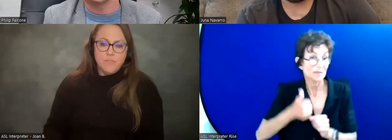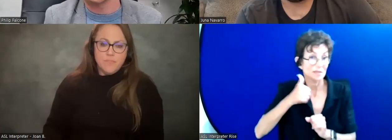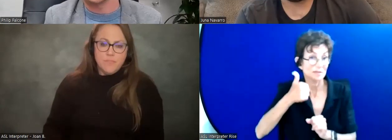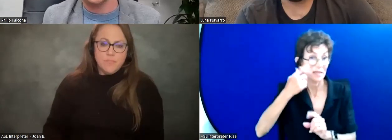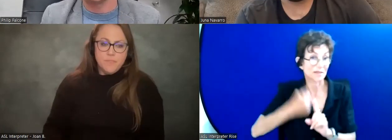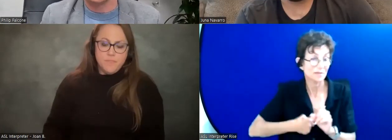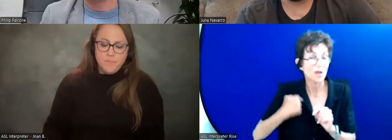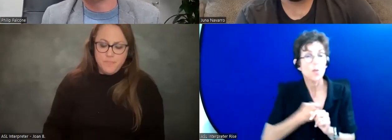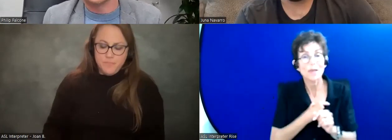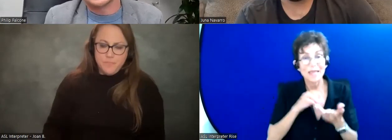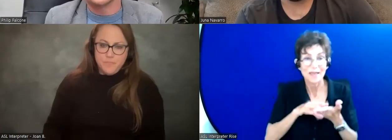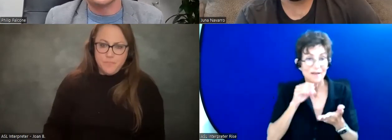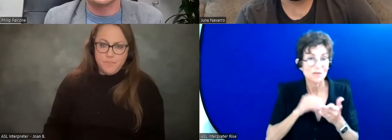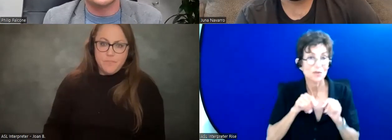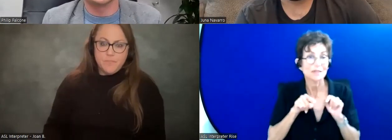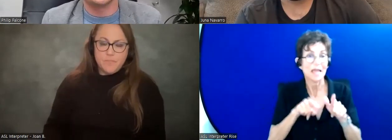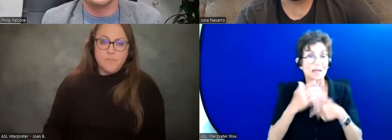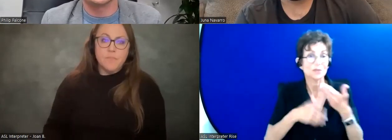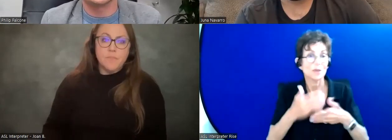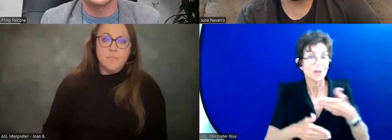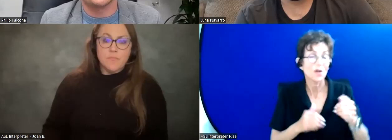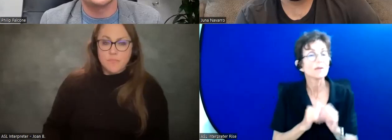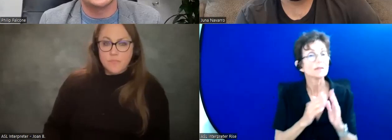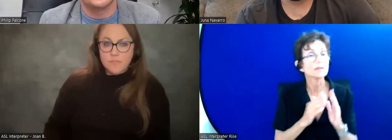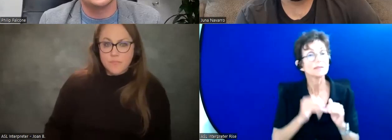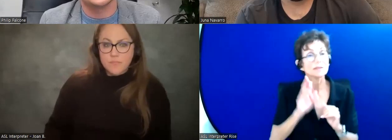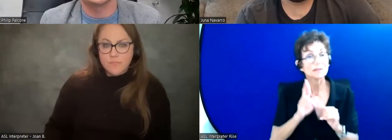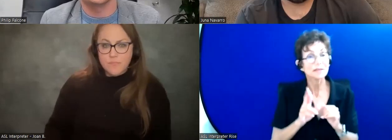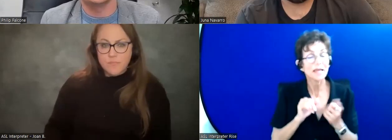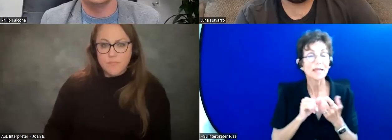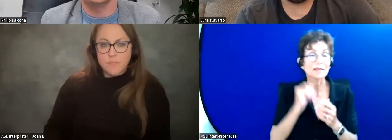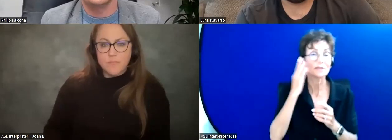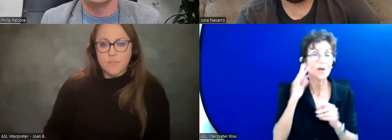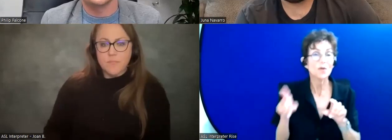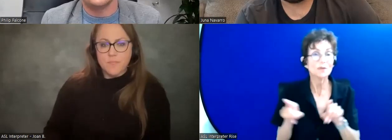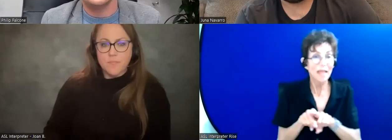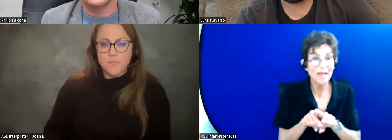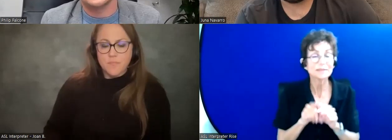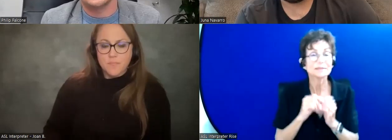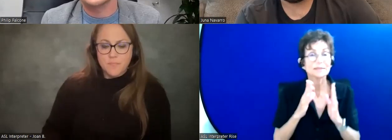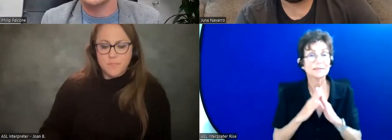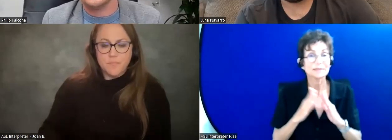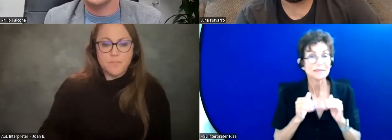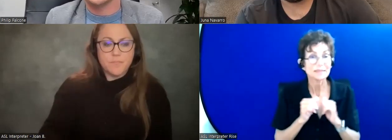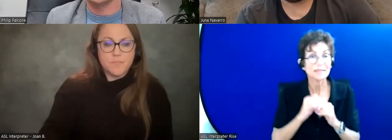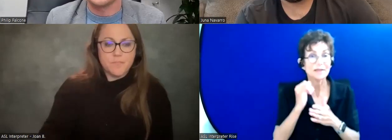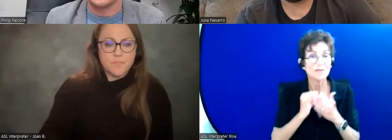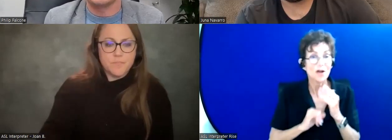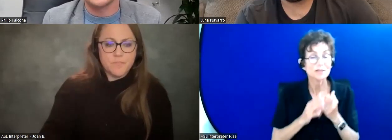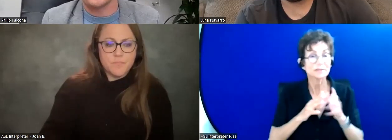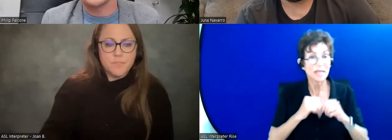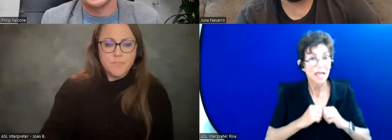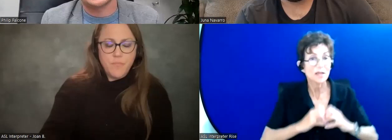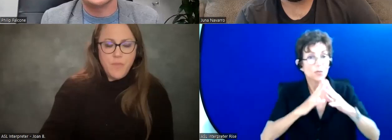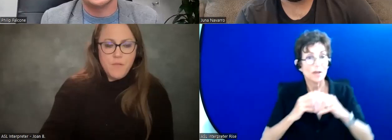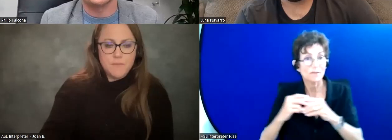we learn as we go. The city of Riverside is known as the city of arts and innovation. And so we've, for a while now, I would say probably for the